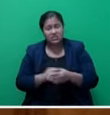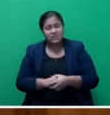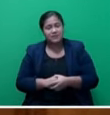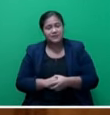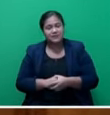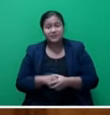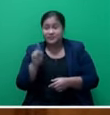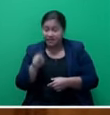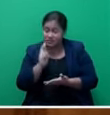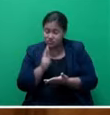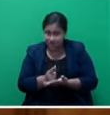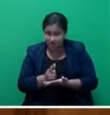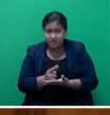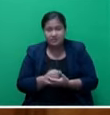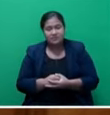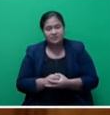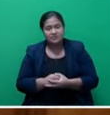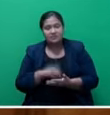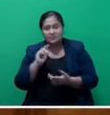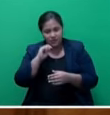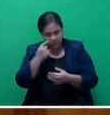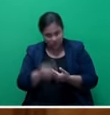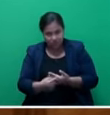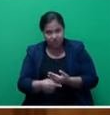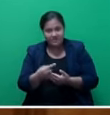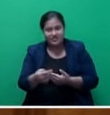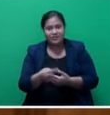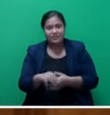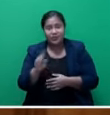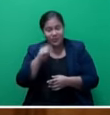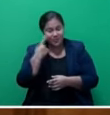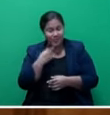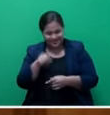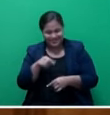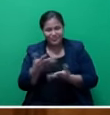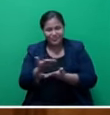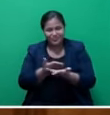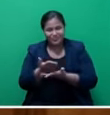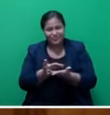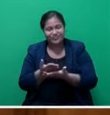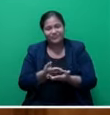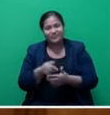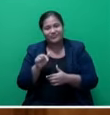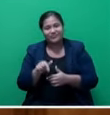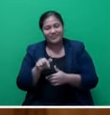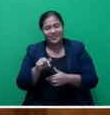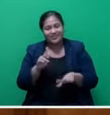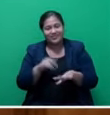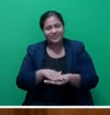And that is the reality that contributes to what we are trying to address in this